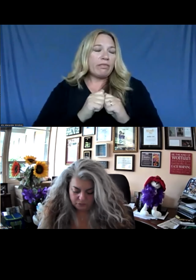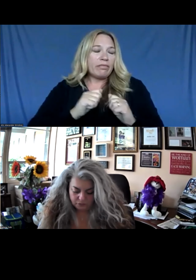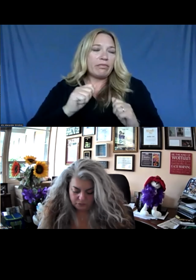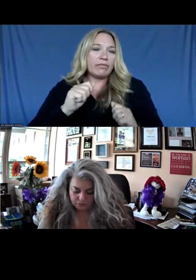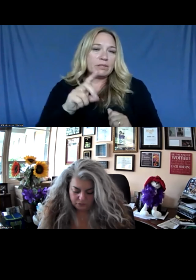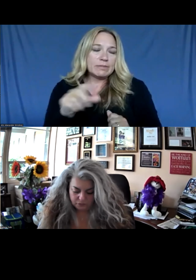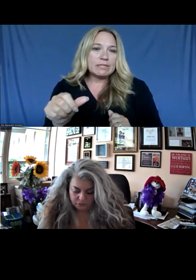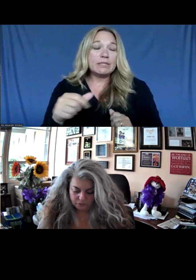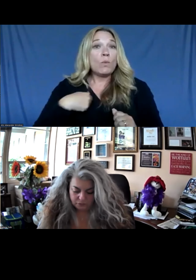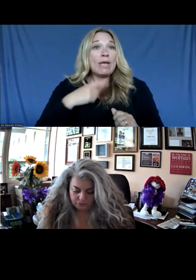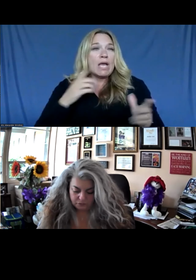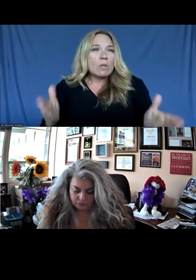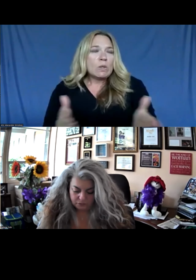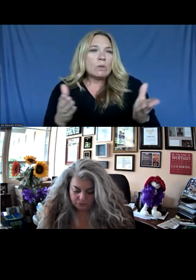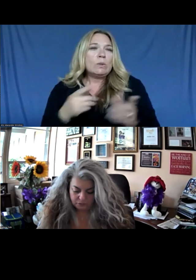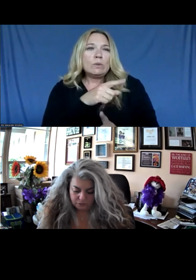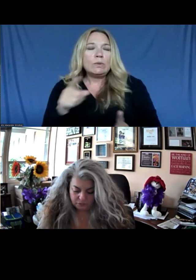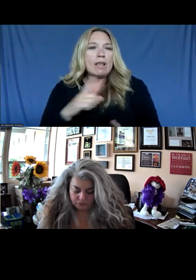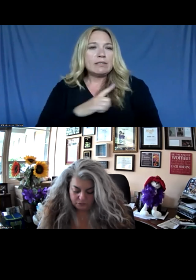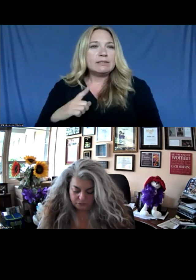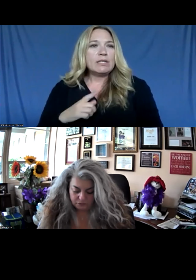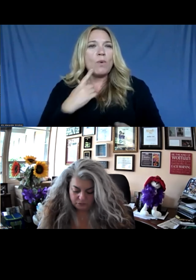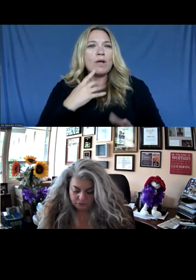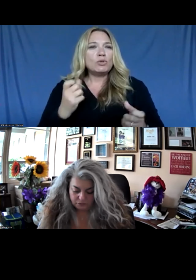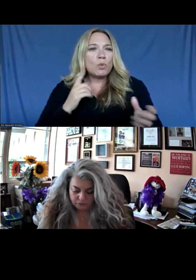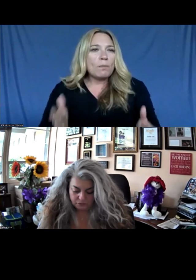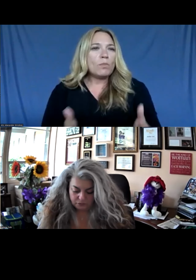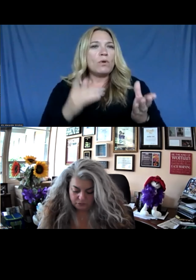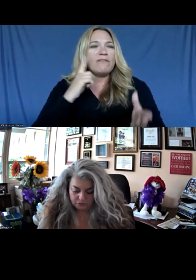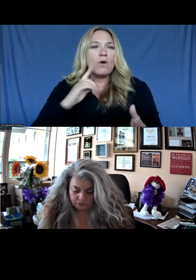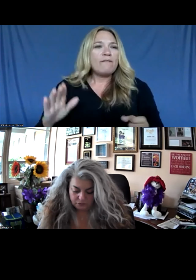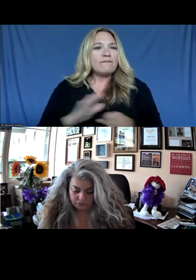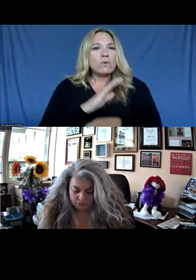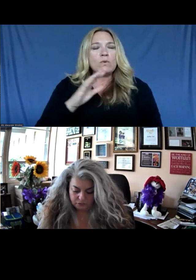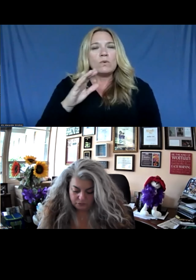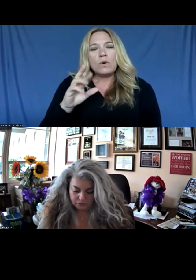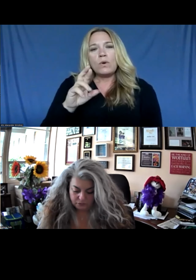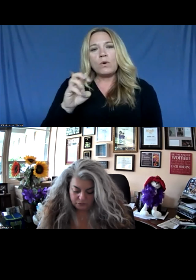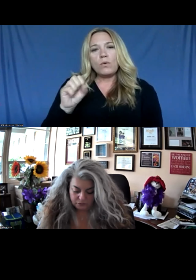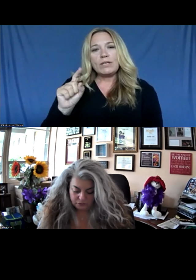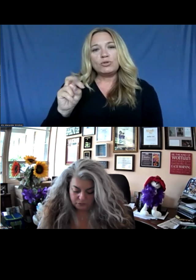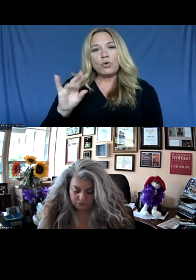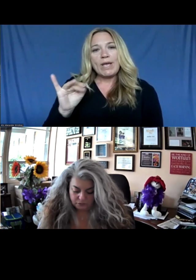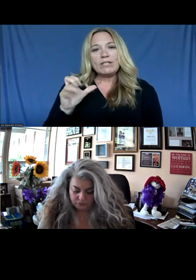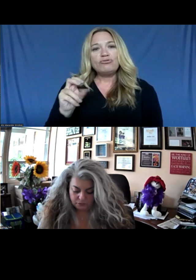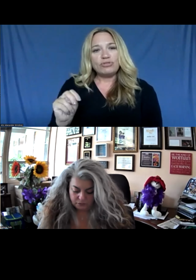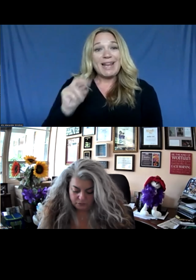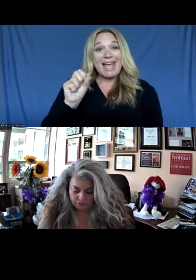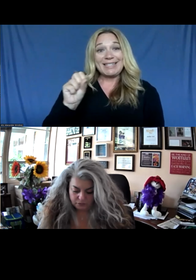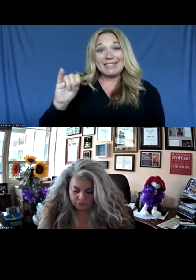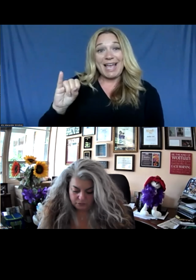the legislature to push for full restoration of the SSI, SSP